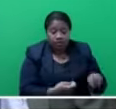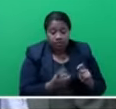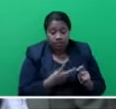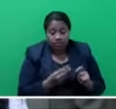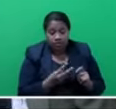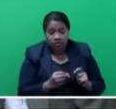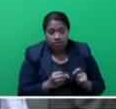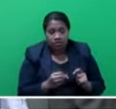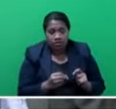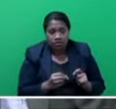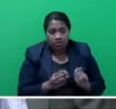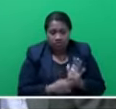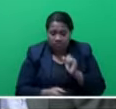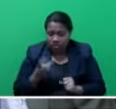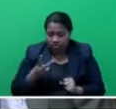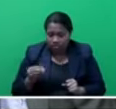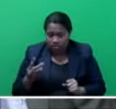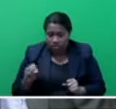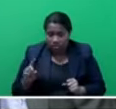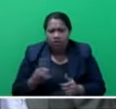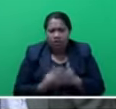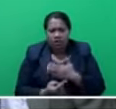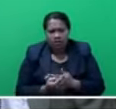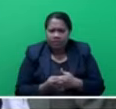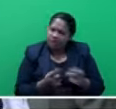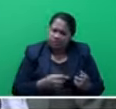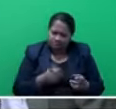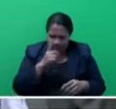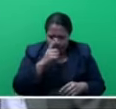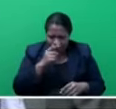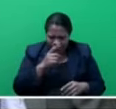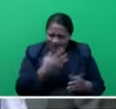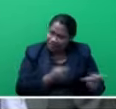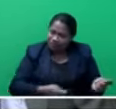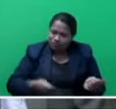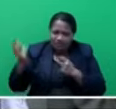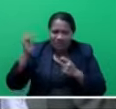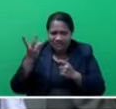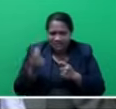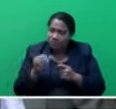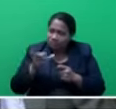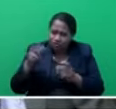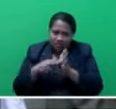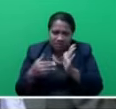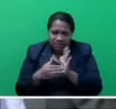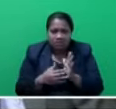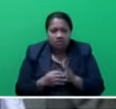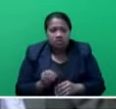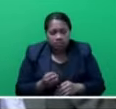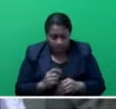patients to New Zealand. And also from February 2021, after regular assessment of the global COVID-19 pandemic, with